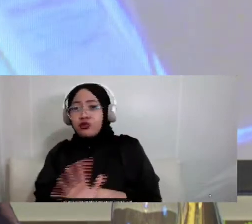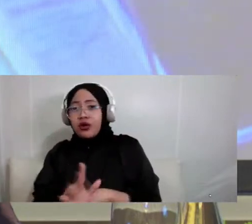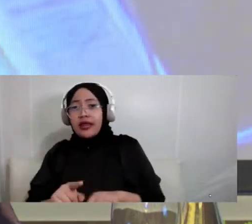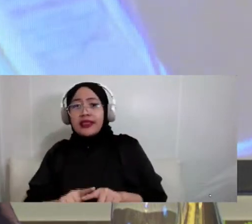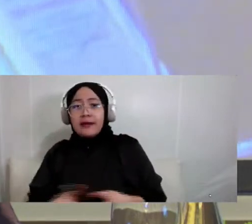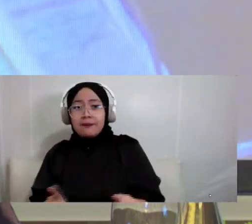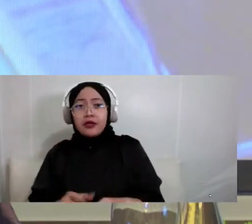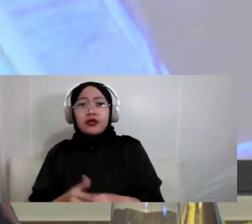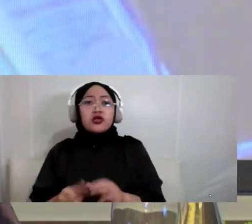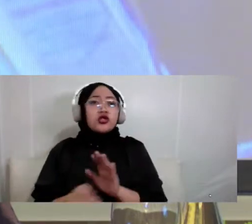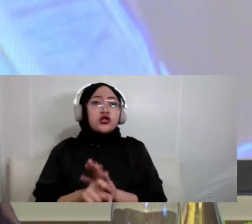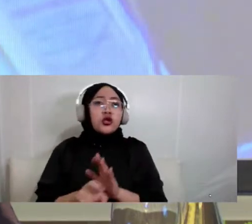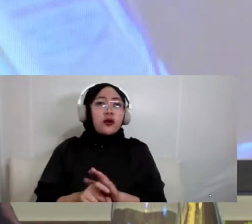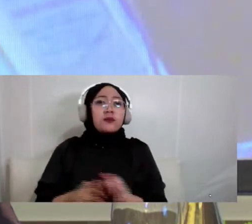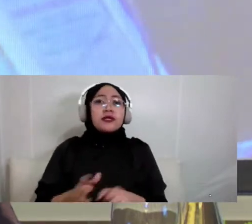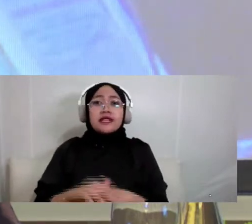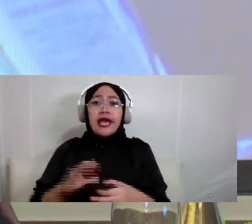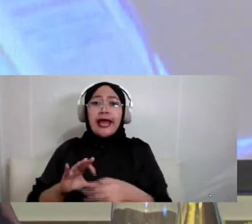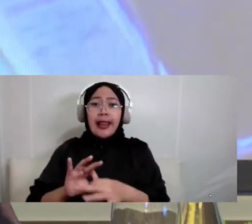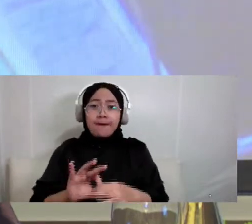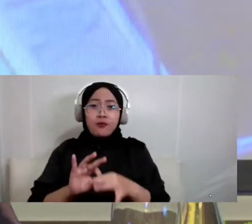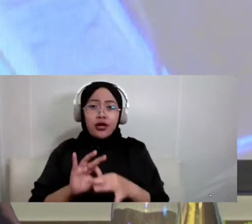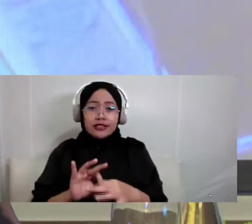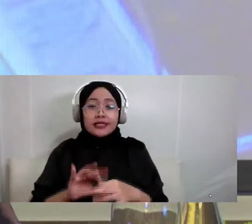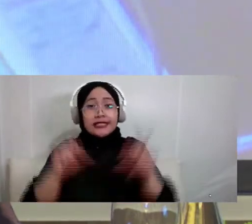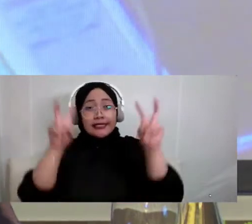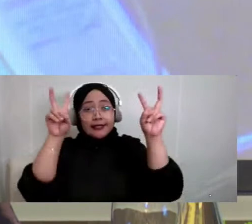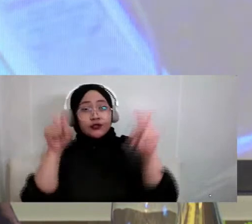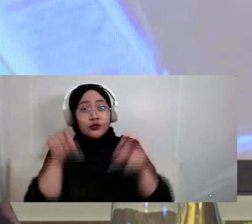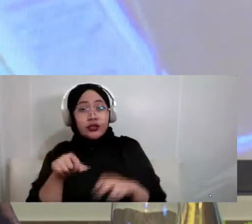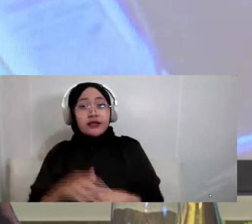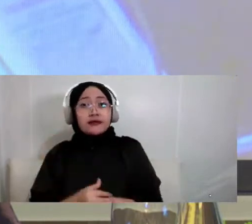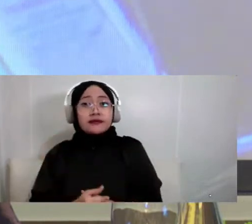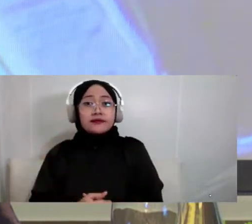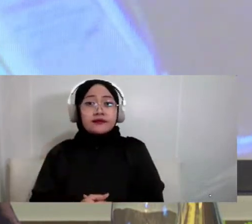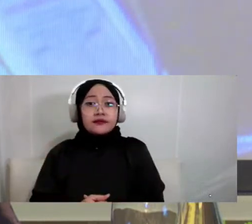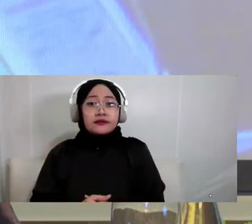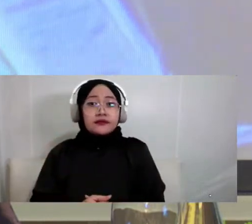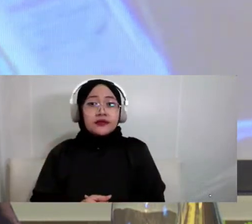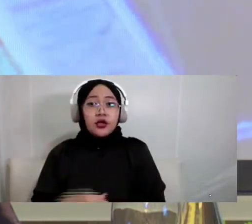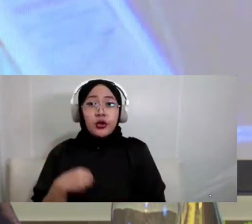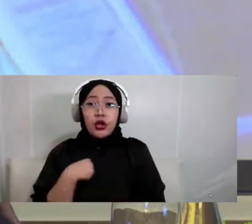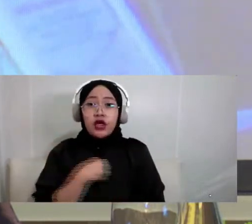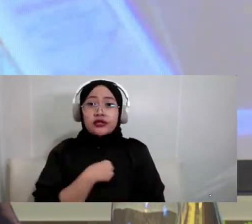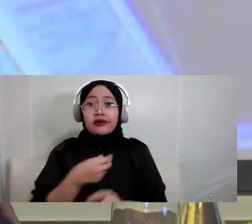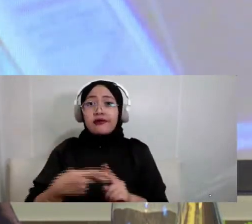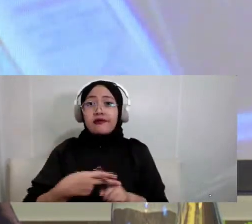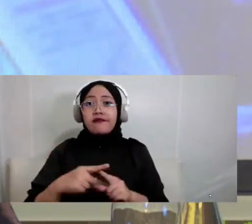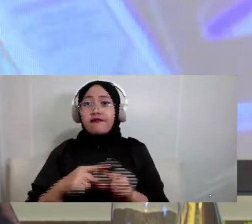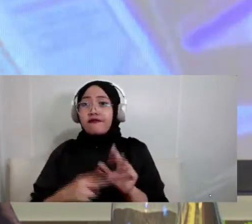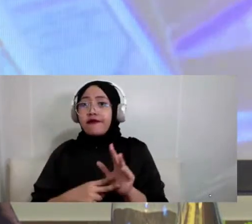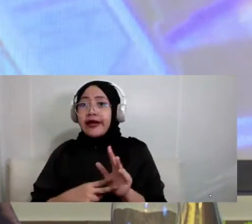please elaborate on this issue? Okay, Dr. Frank, time is yours.